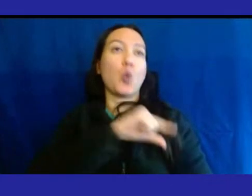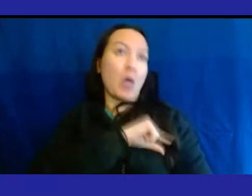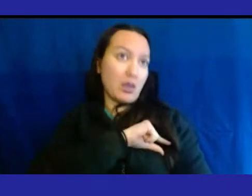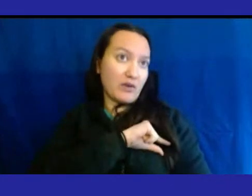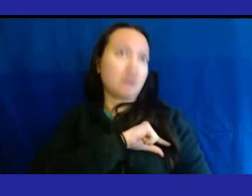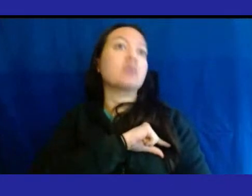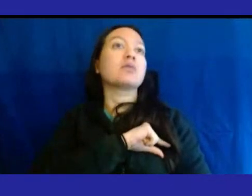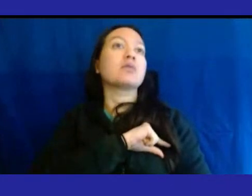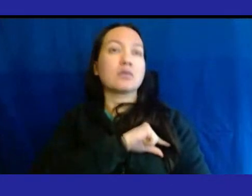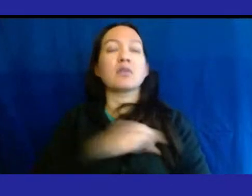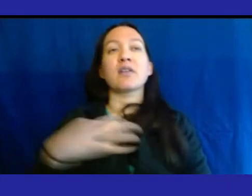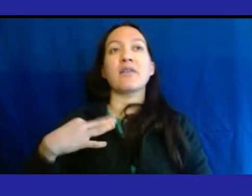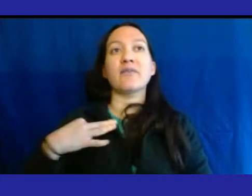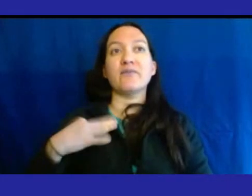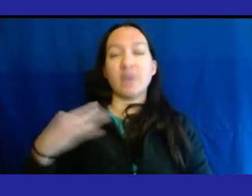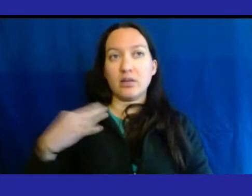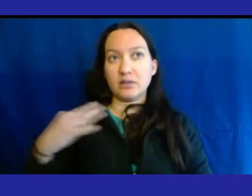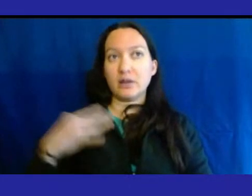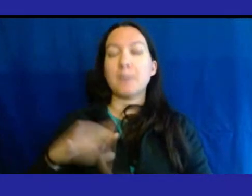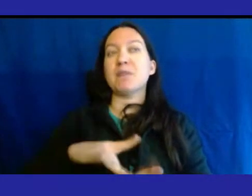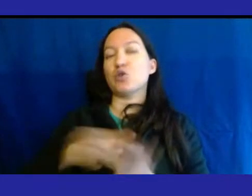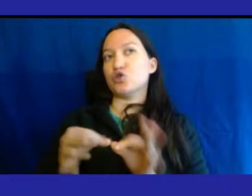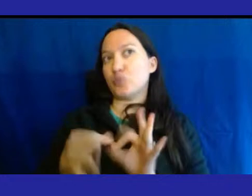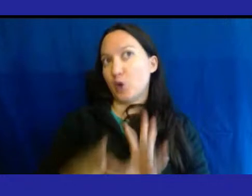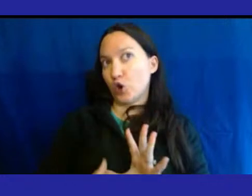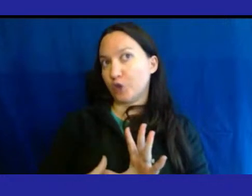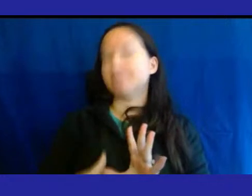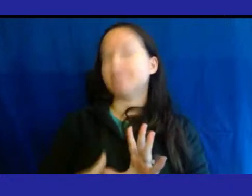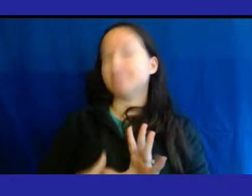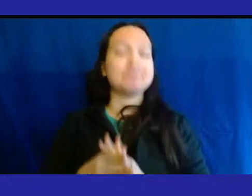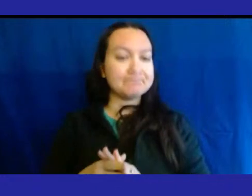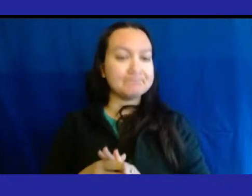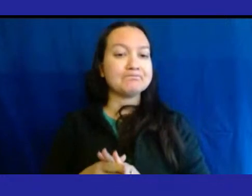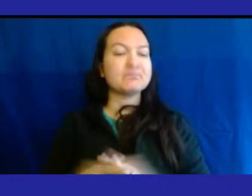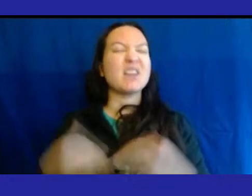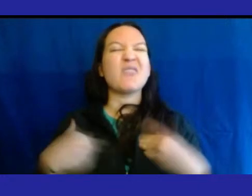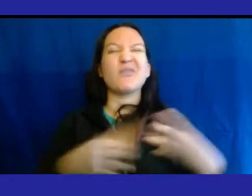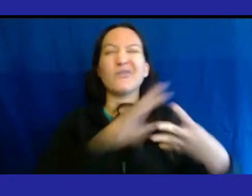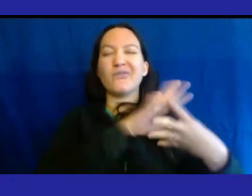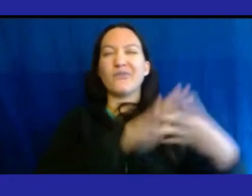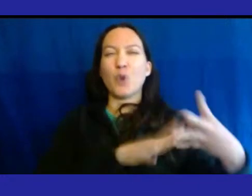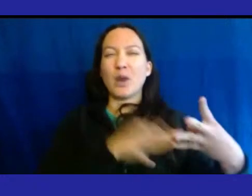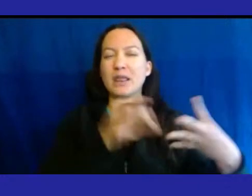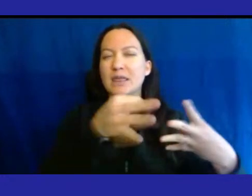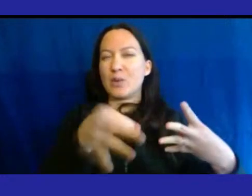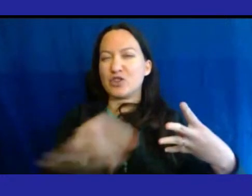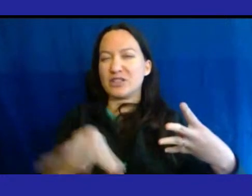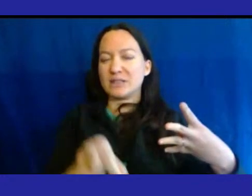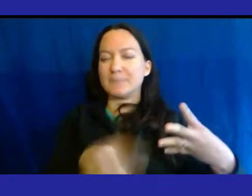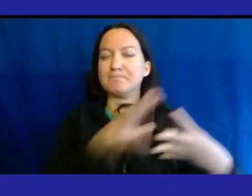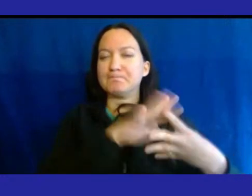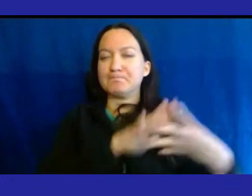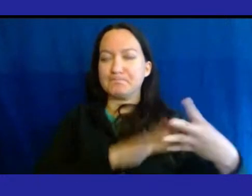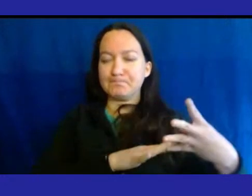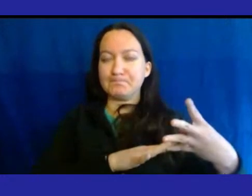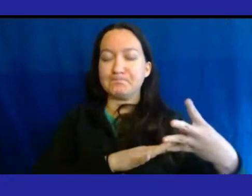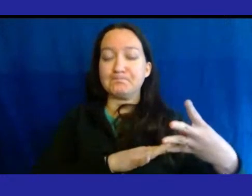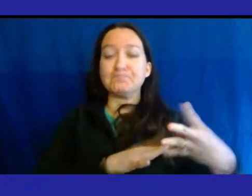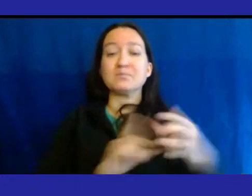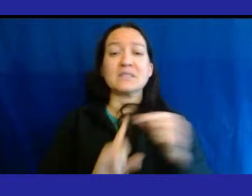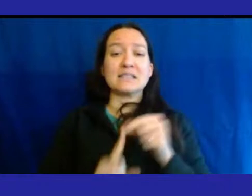as volunteer medical interpreters. And we had 4 languages represented. We also had a